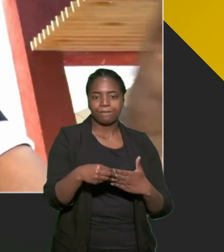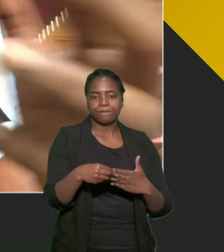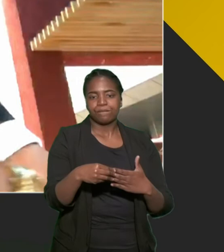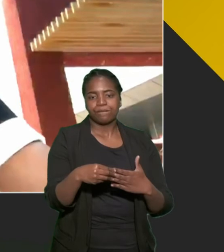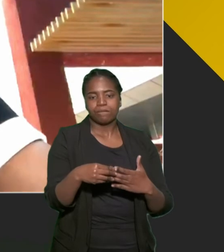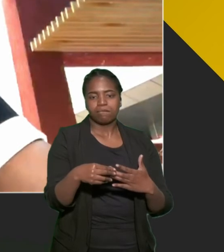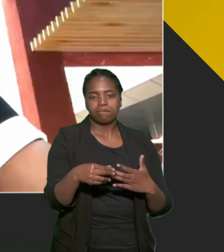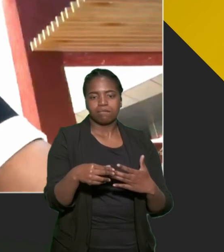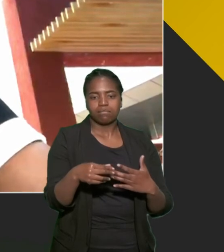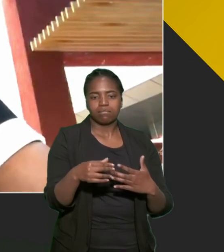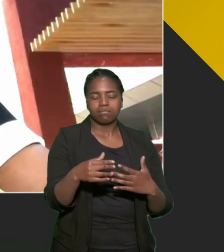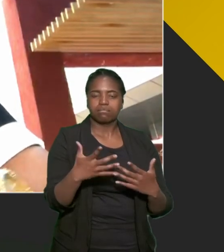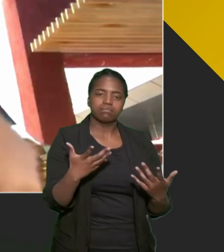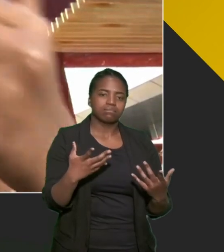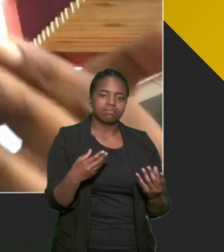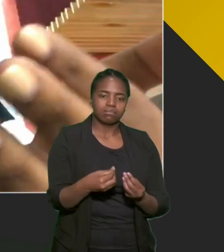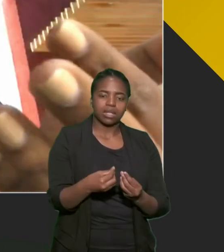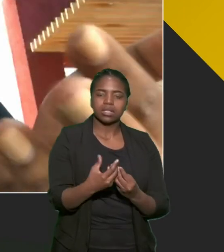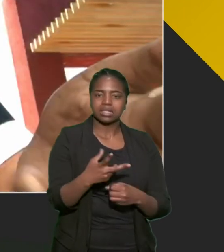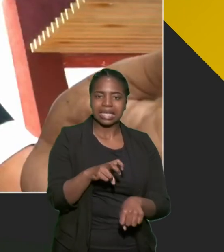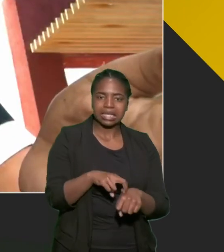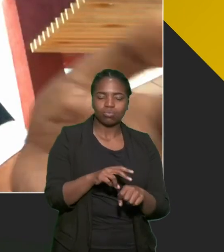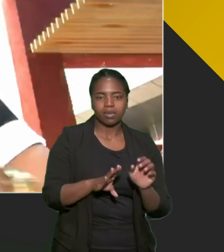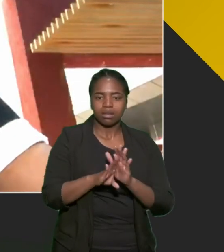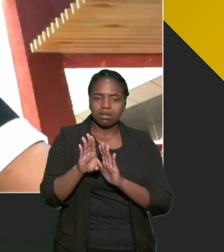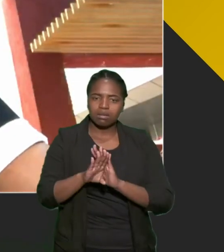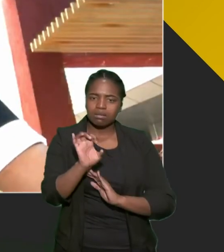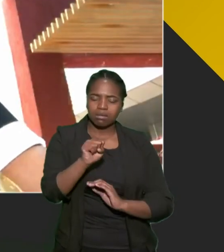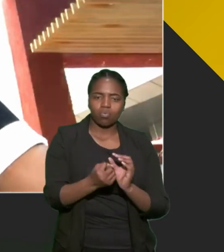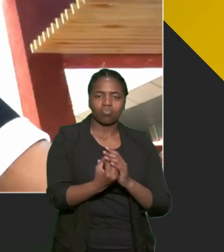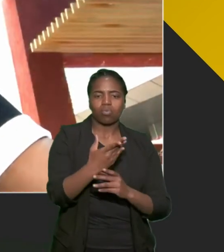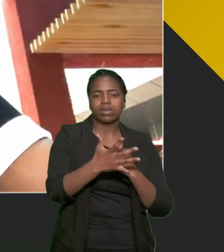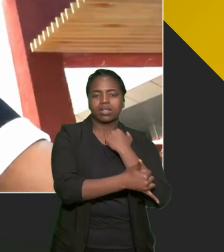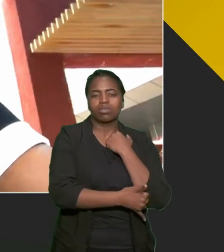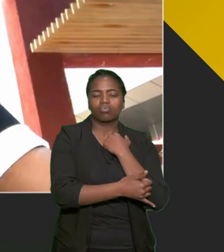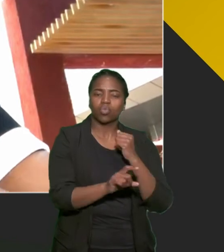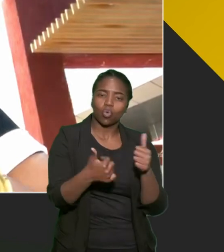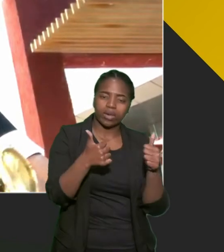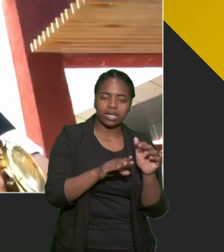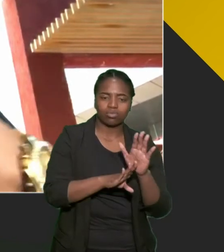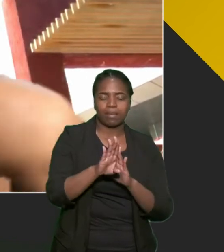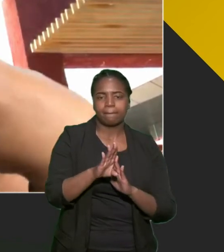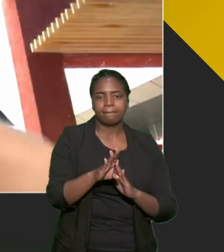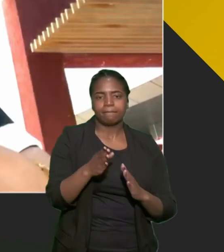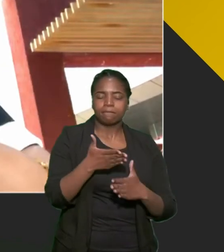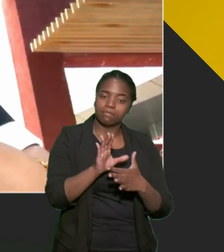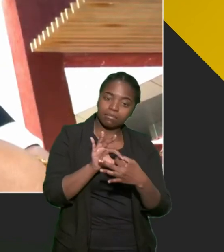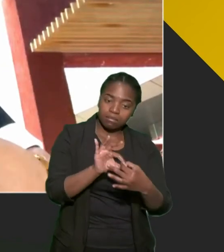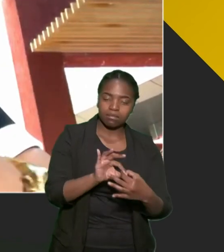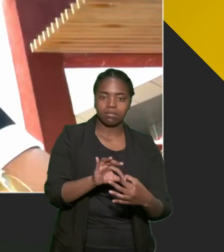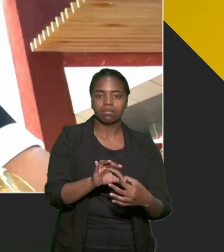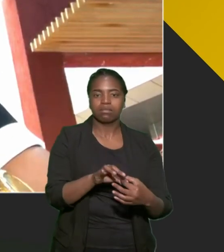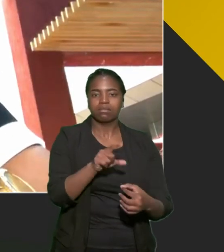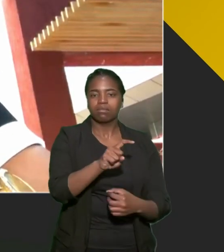driven, yeah. And that also leads to development growth in the country. So it's good leadership and cooperation amongst citizens